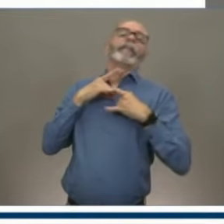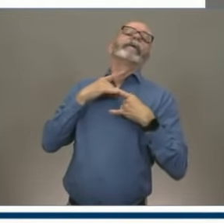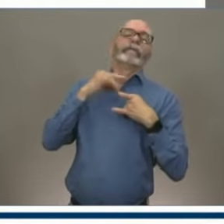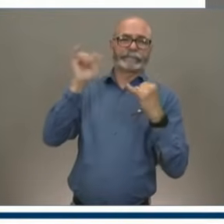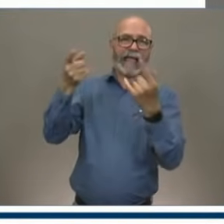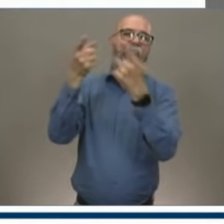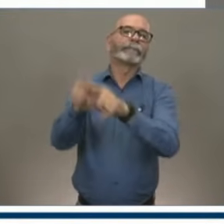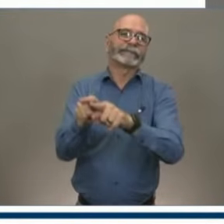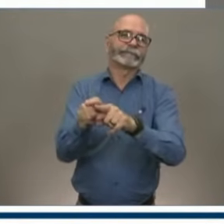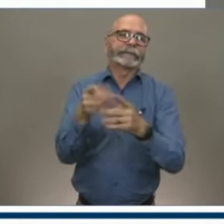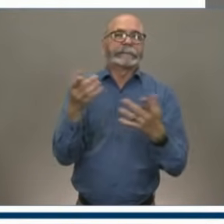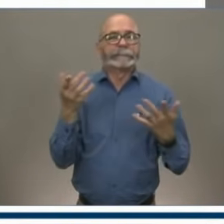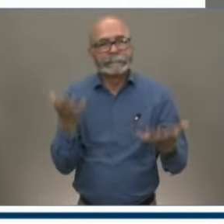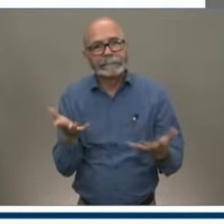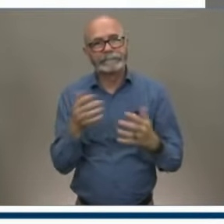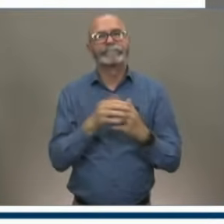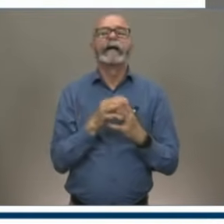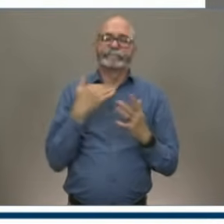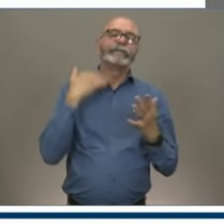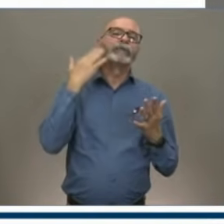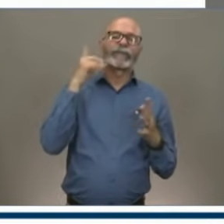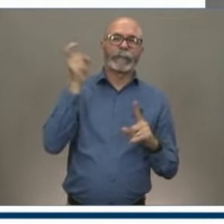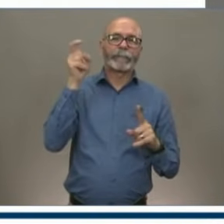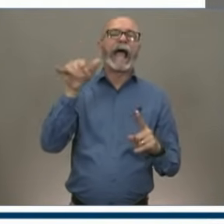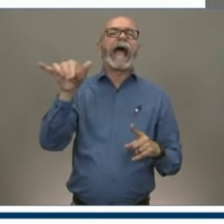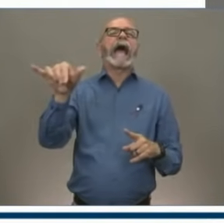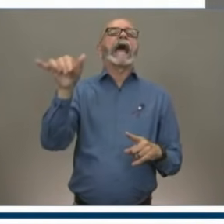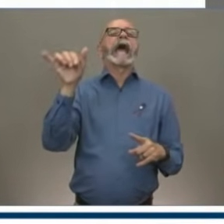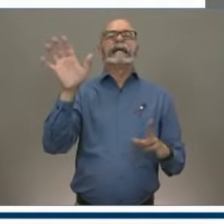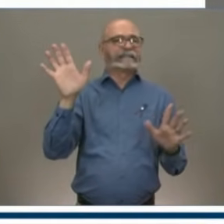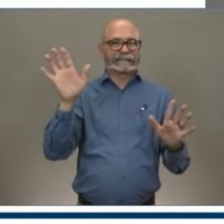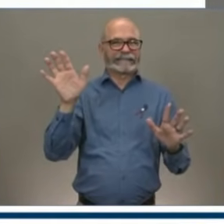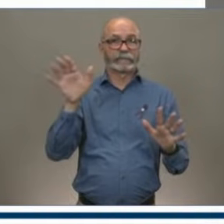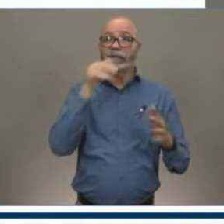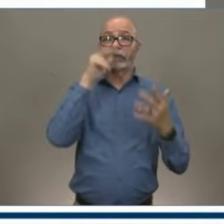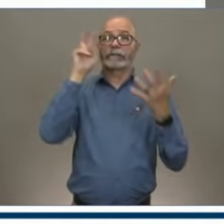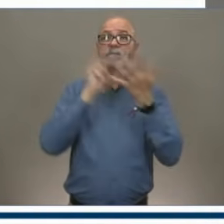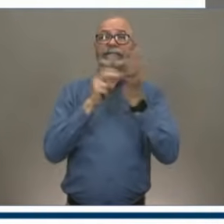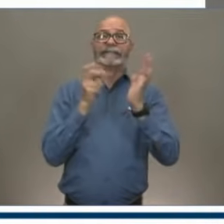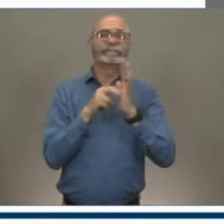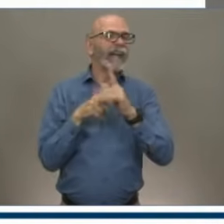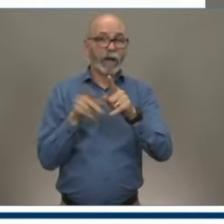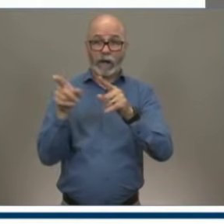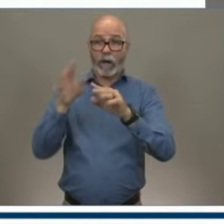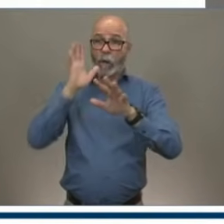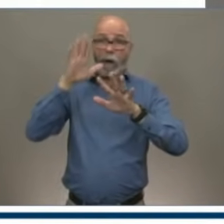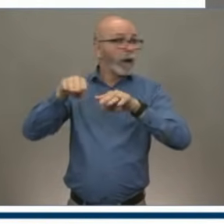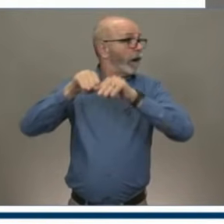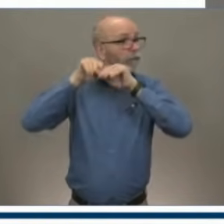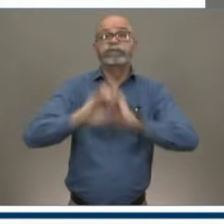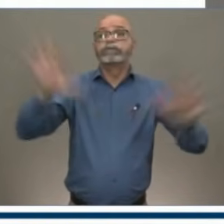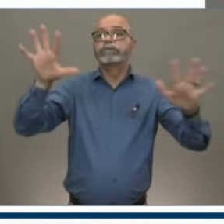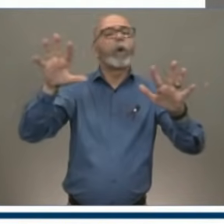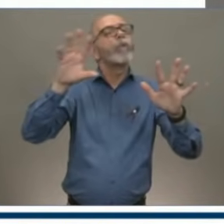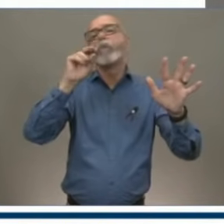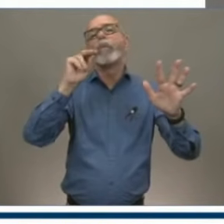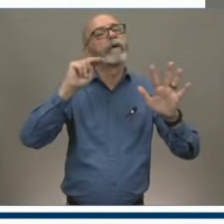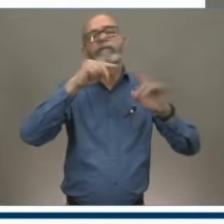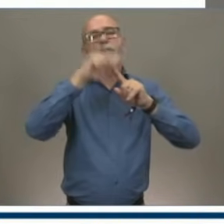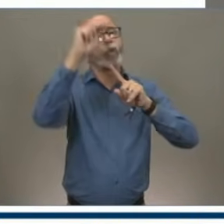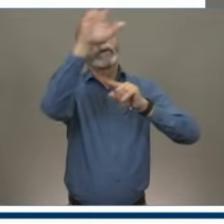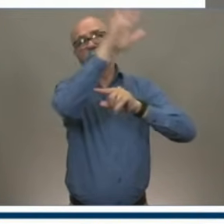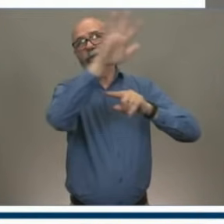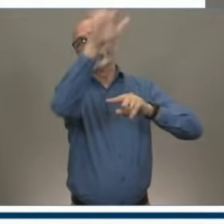gives us much more reassurance that what we're not seeing spread within the Northern Zone at a community level. But we continue